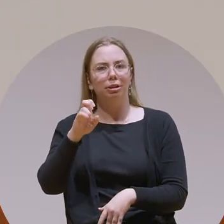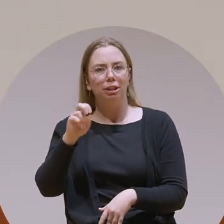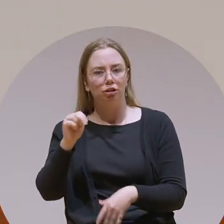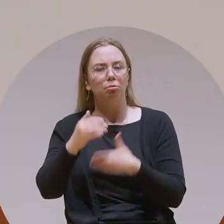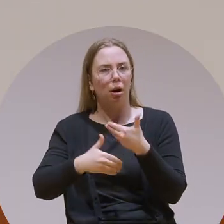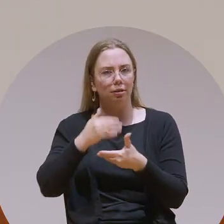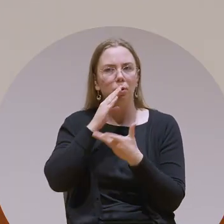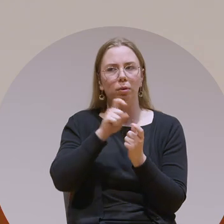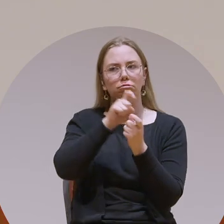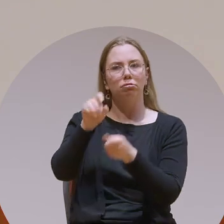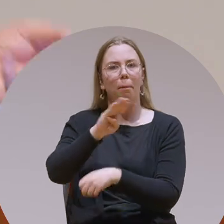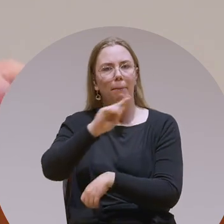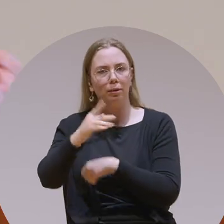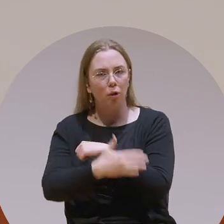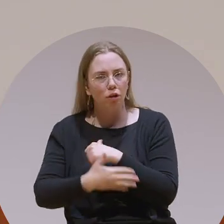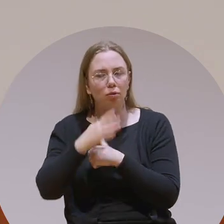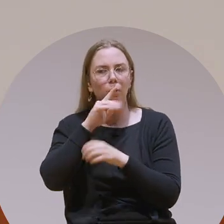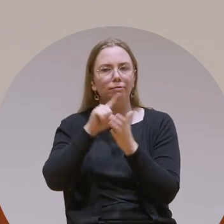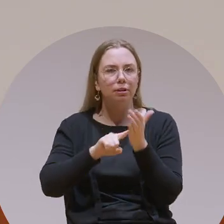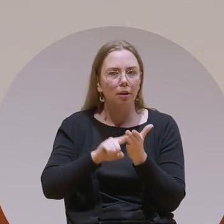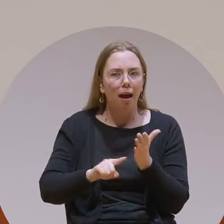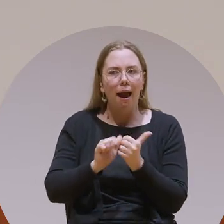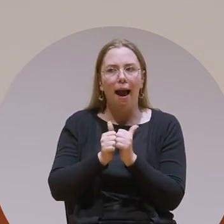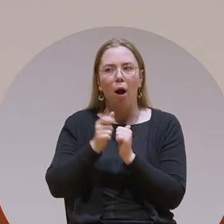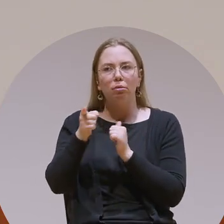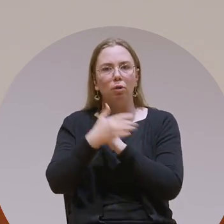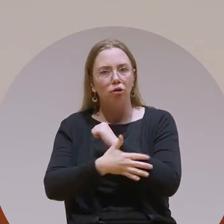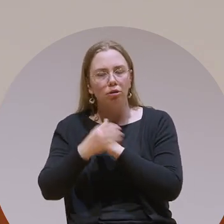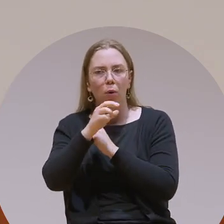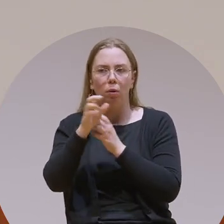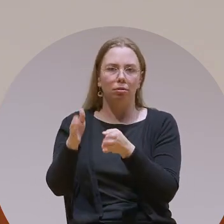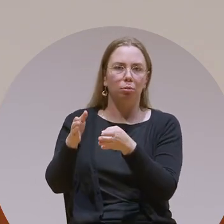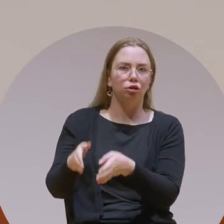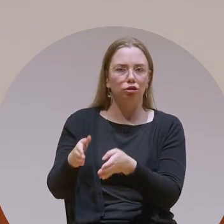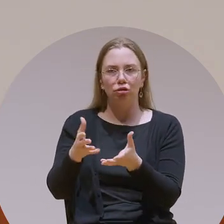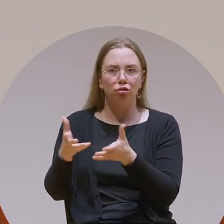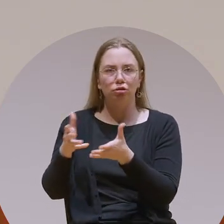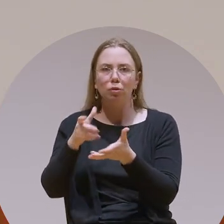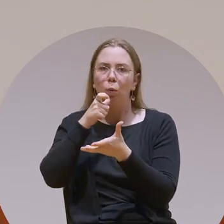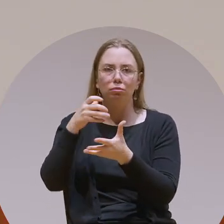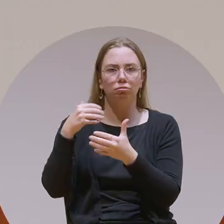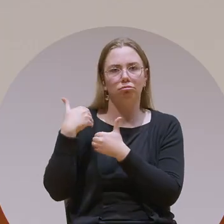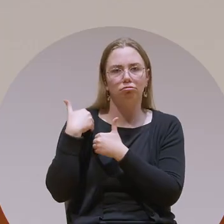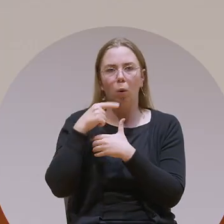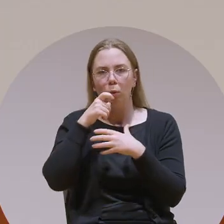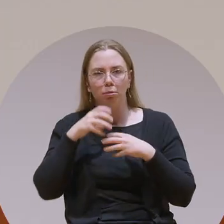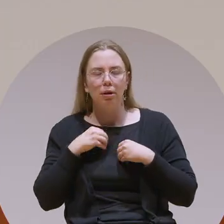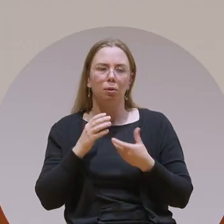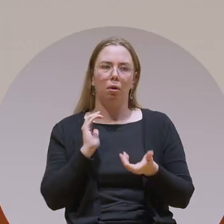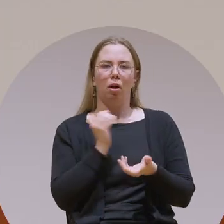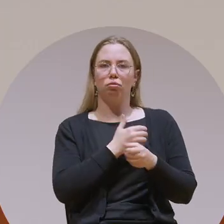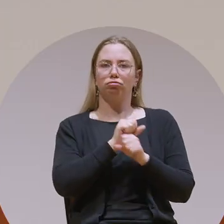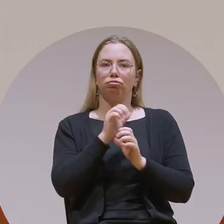of a negotiation with the country or the individual concerned. So the trustees will be very careful to